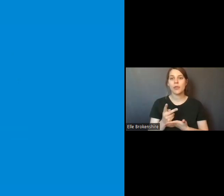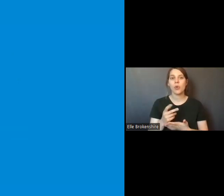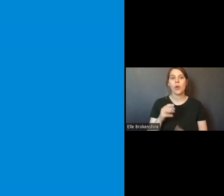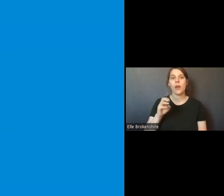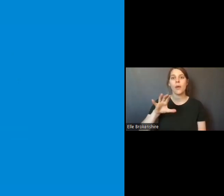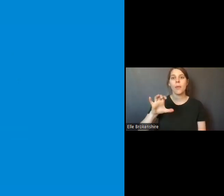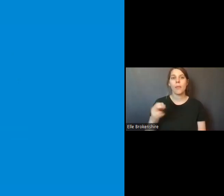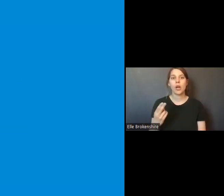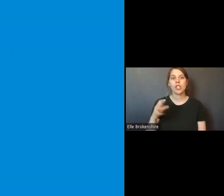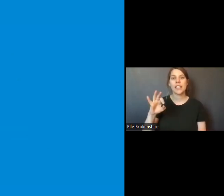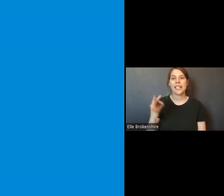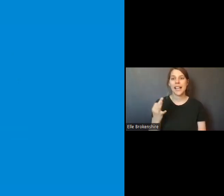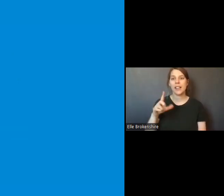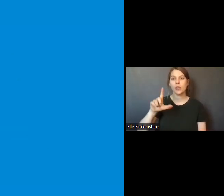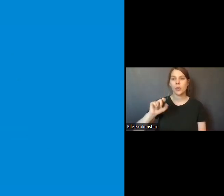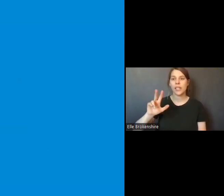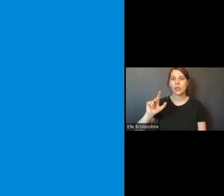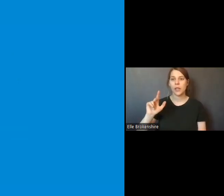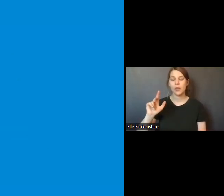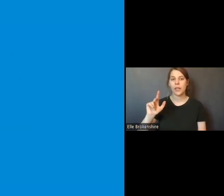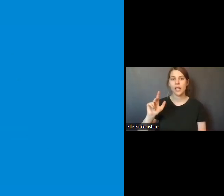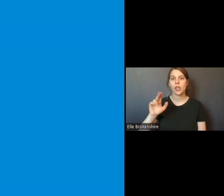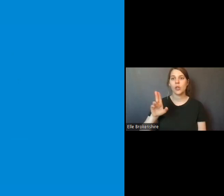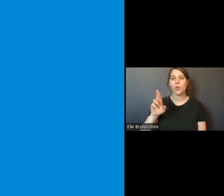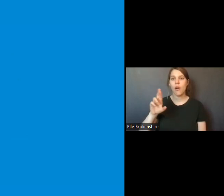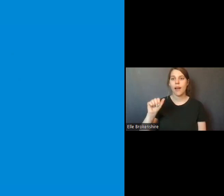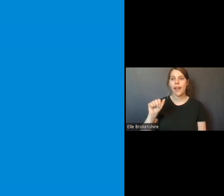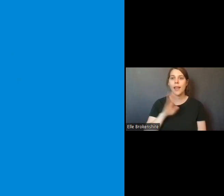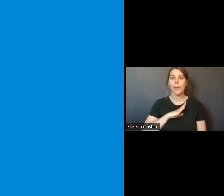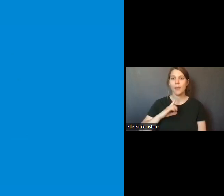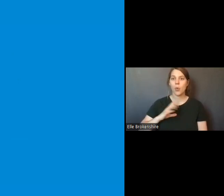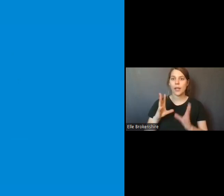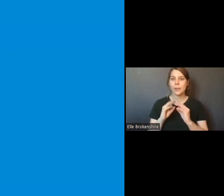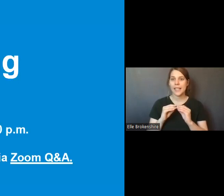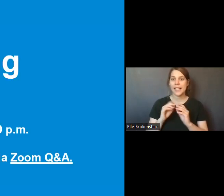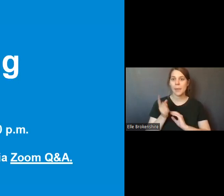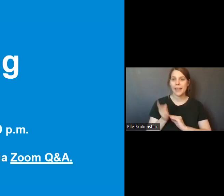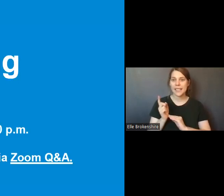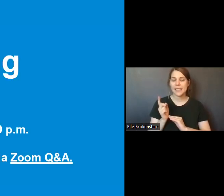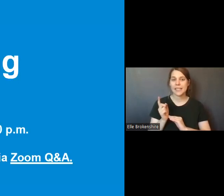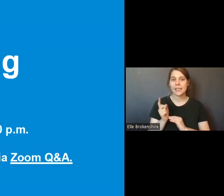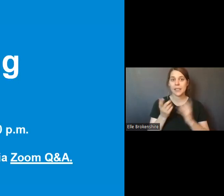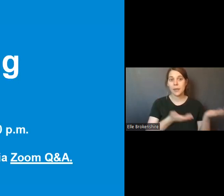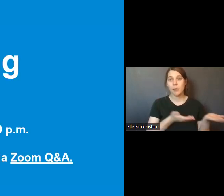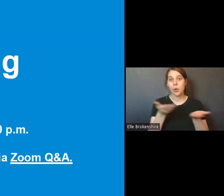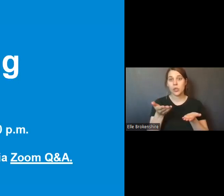9th, 2023 URA Board meeting minutes. May I have a motion?